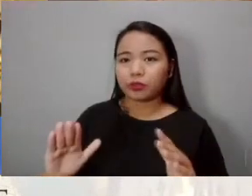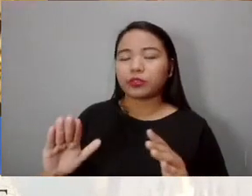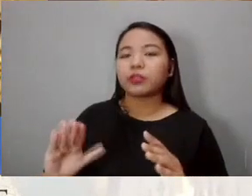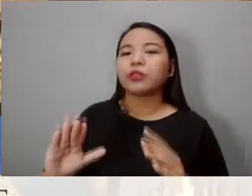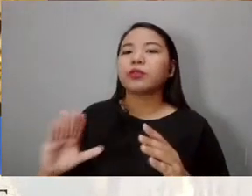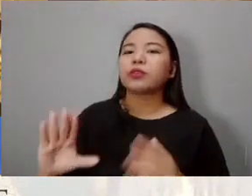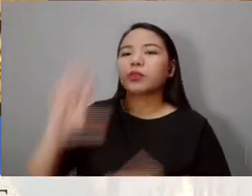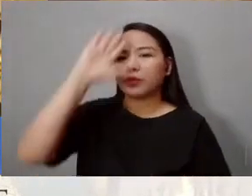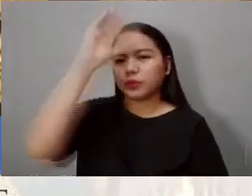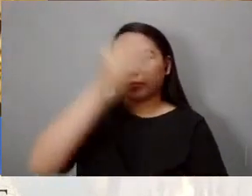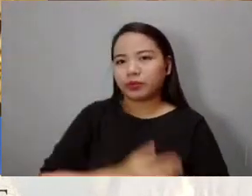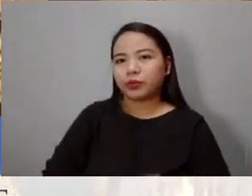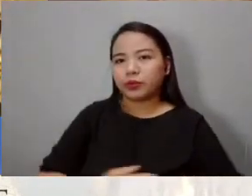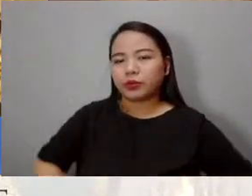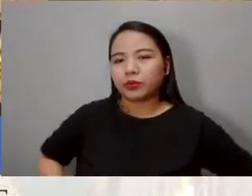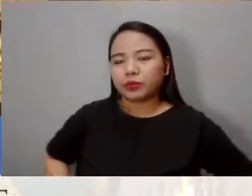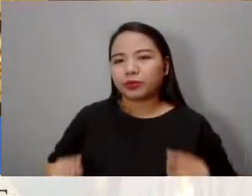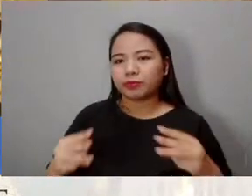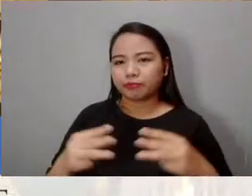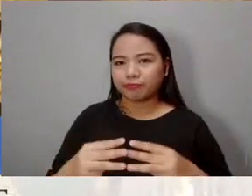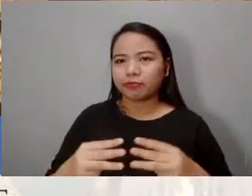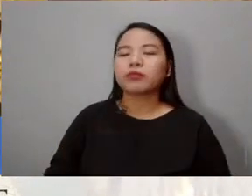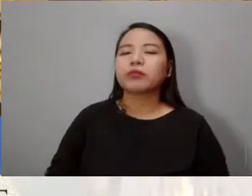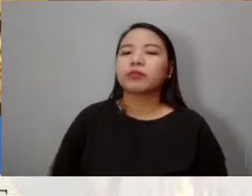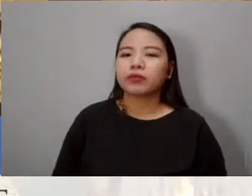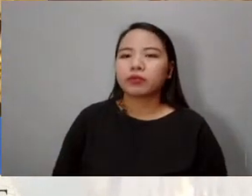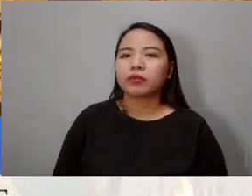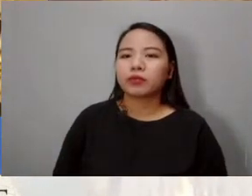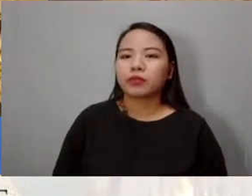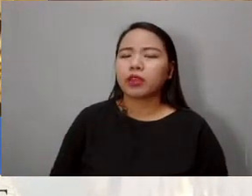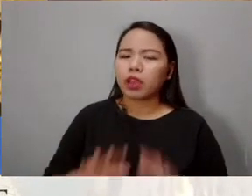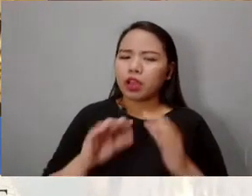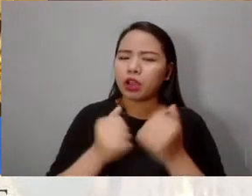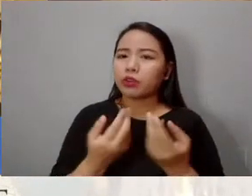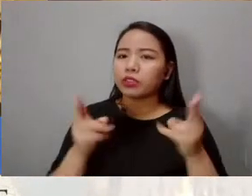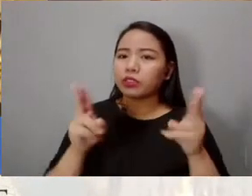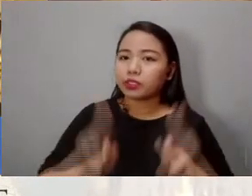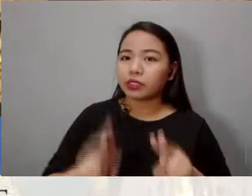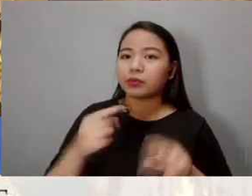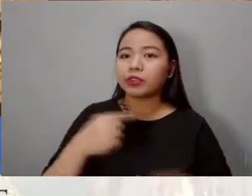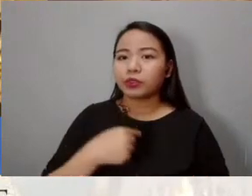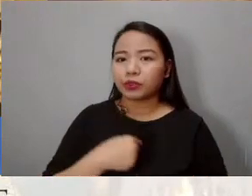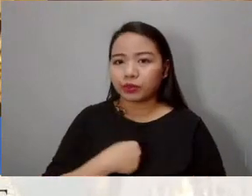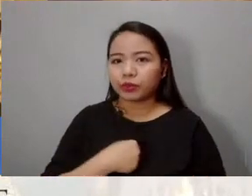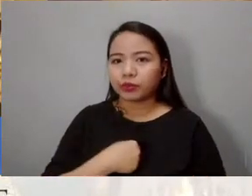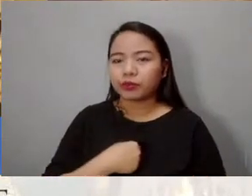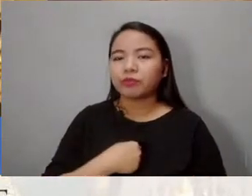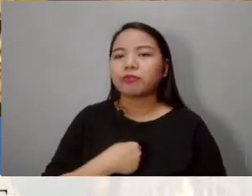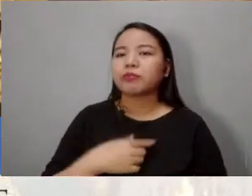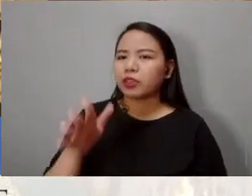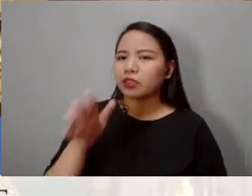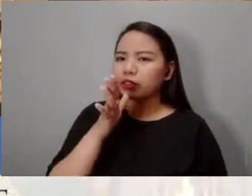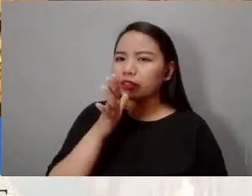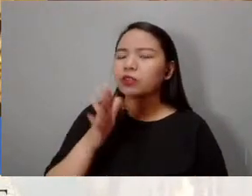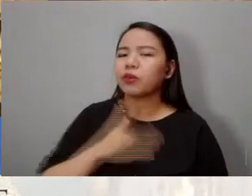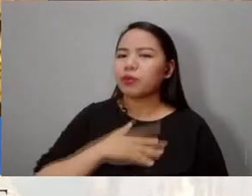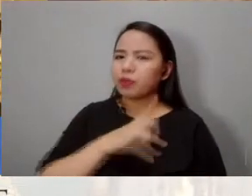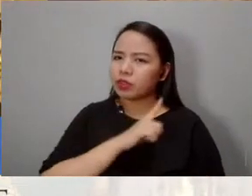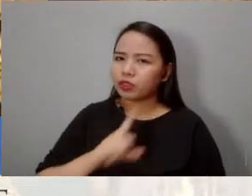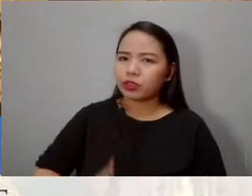your womb. And how does this happen to me, that the mother of my Lord should come to